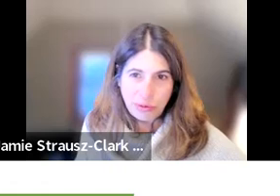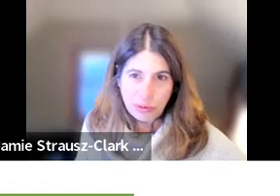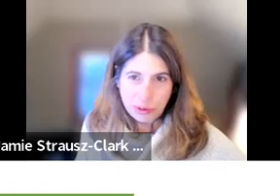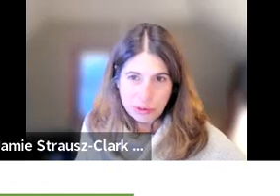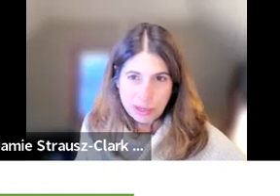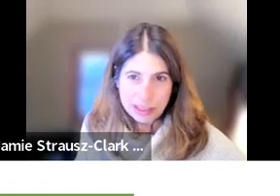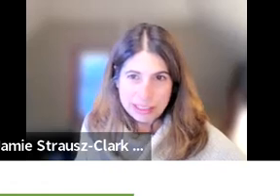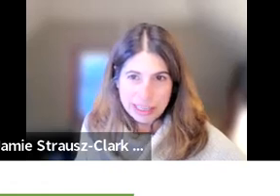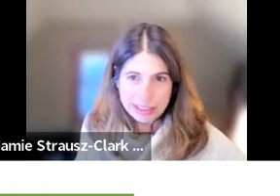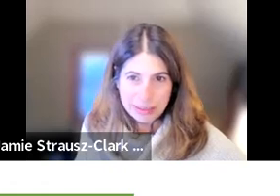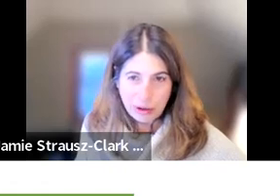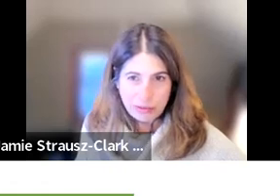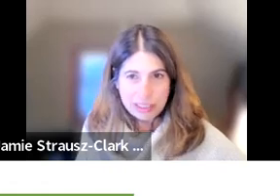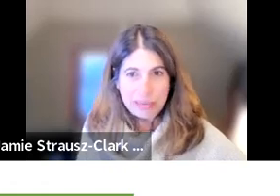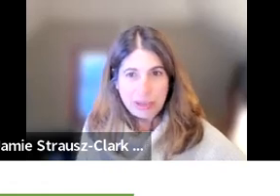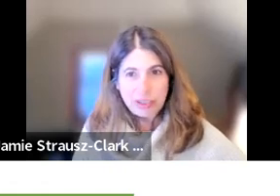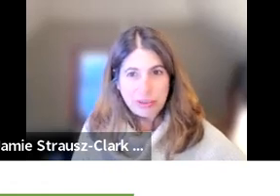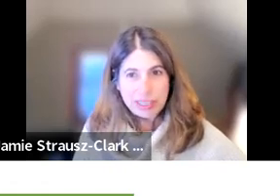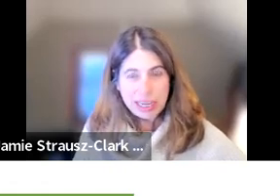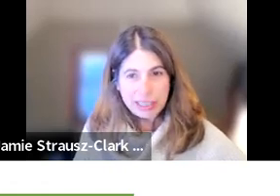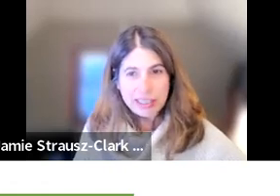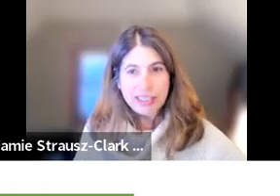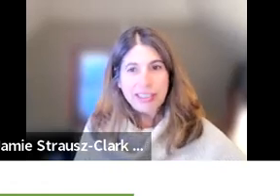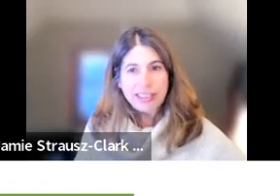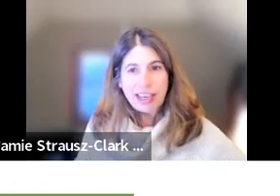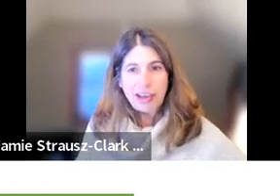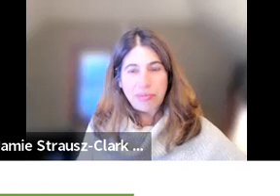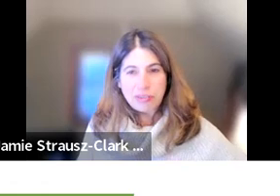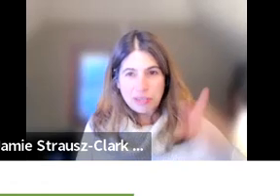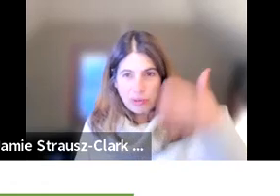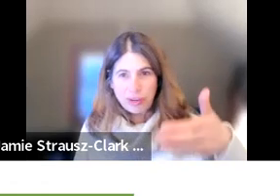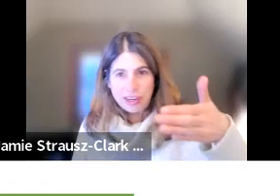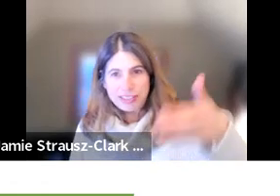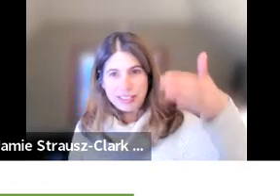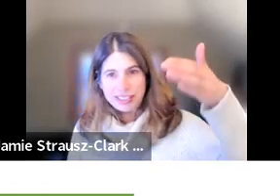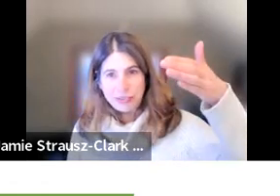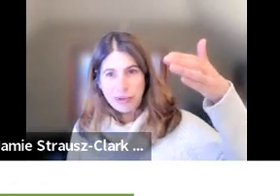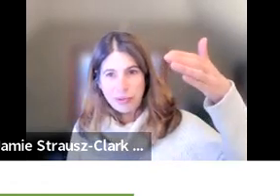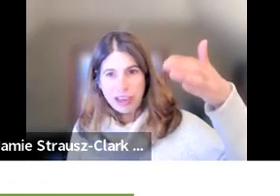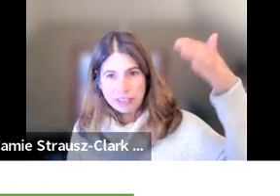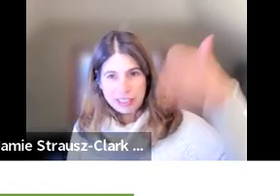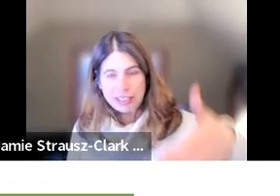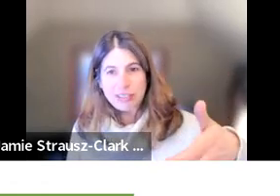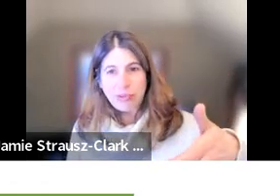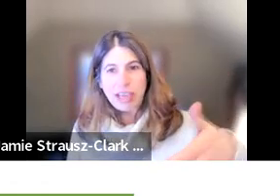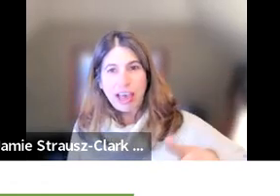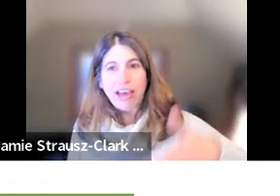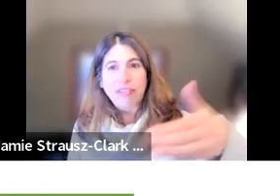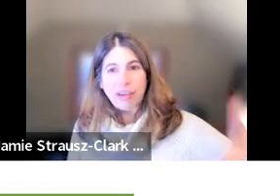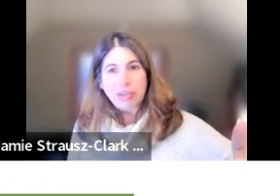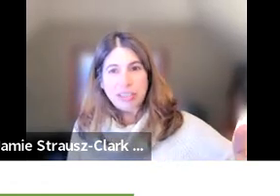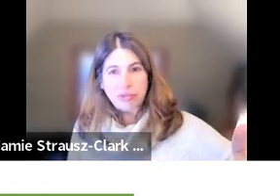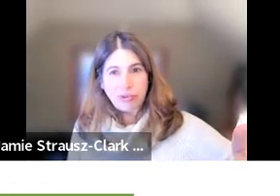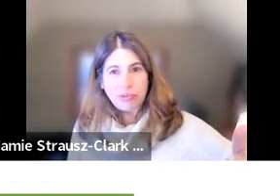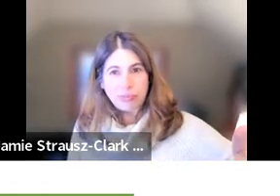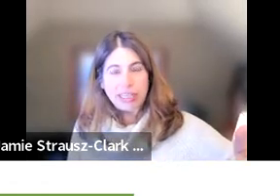move forward when the data is imperfect. And I'm hearing you say there's a point where we have to say, this is what we have, and